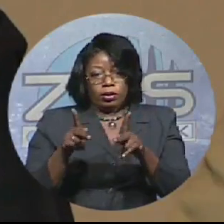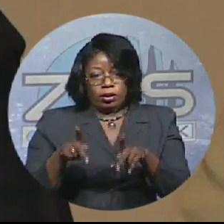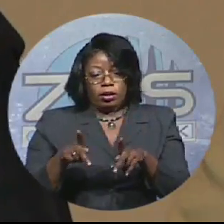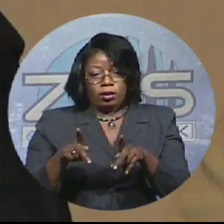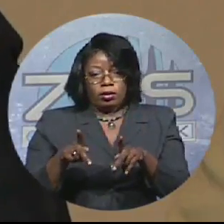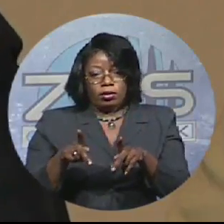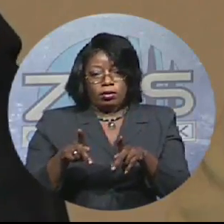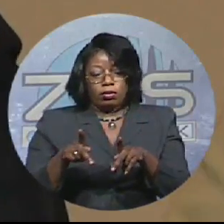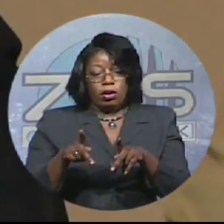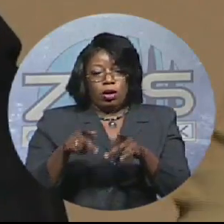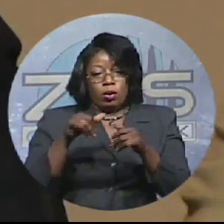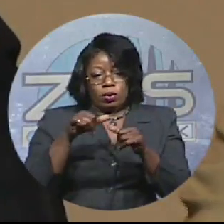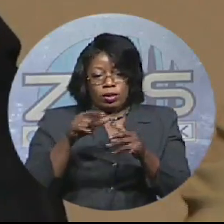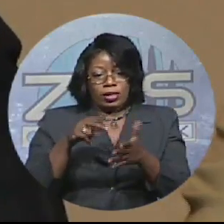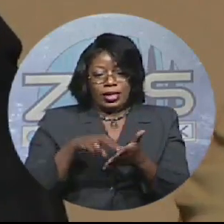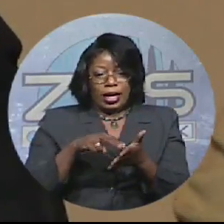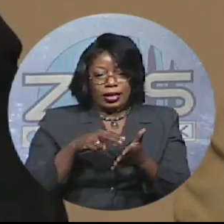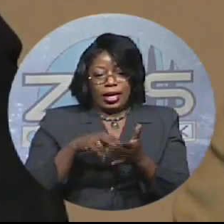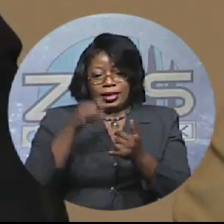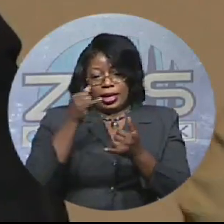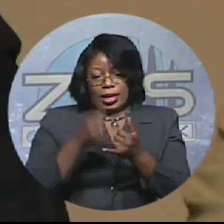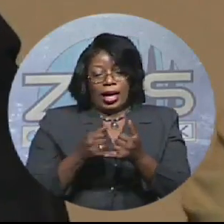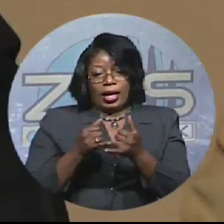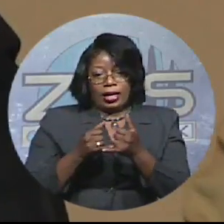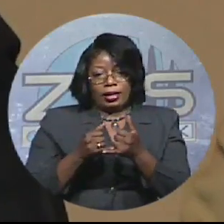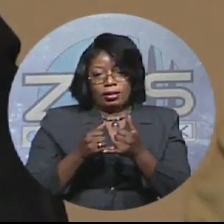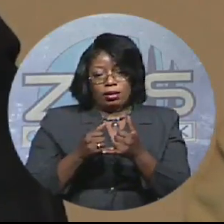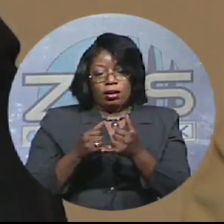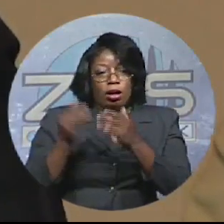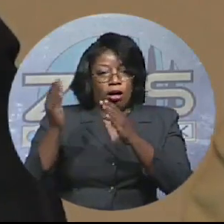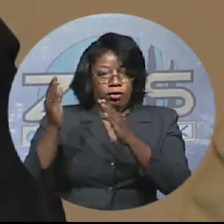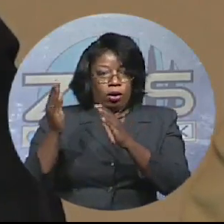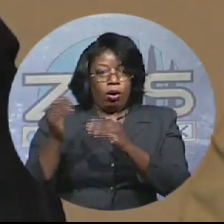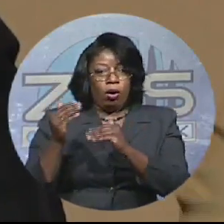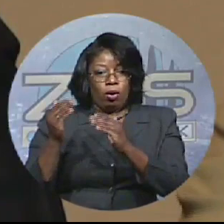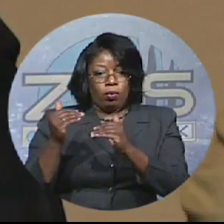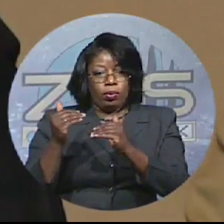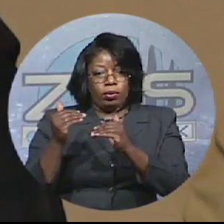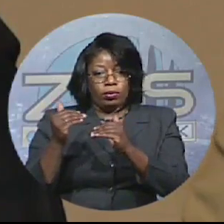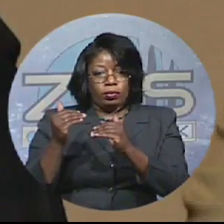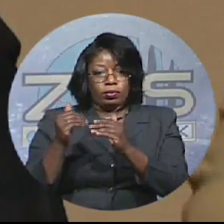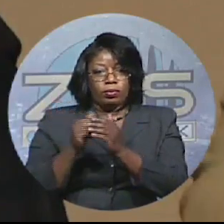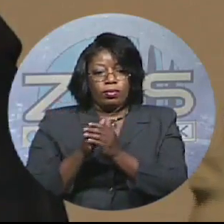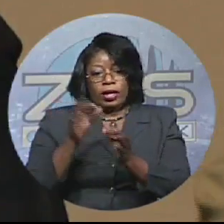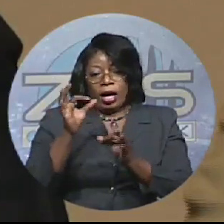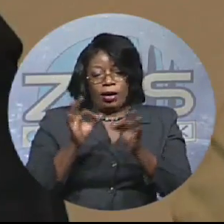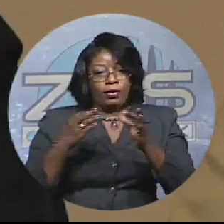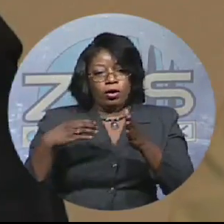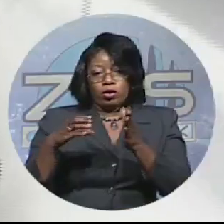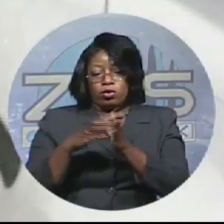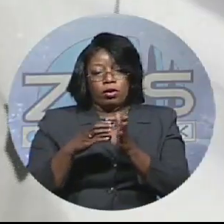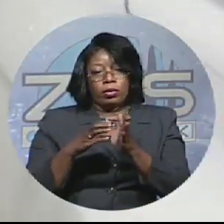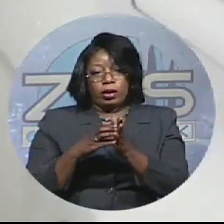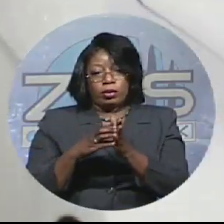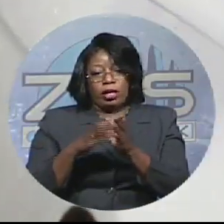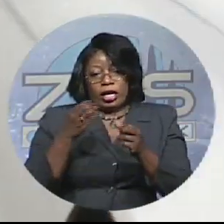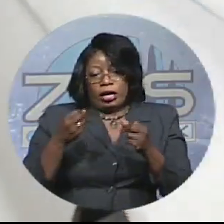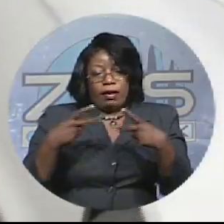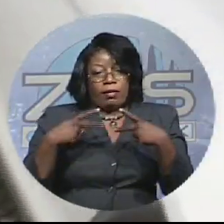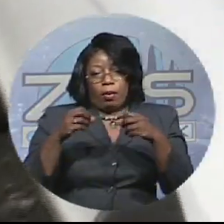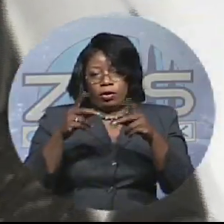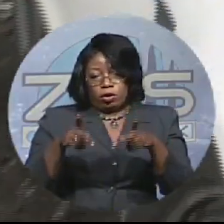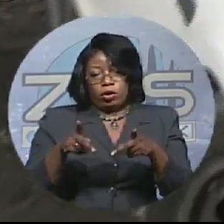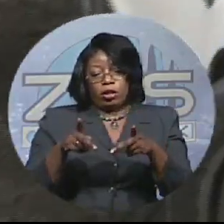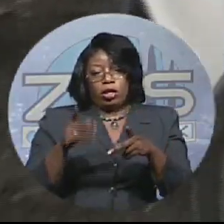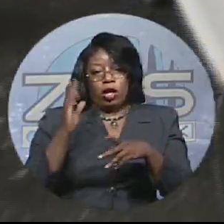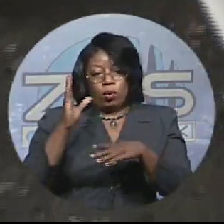of hope against these people who, if they had a chance, would in fact overrun this country. As